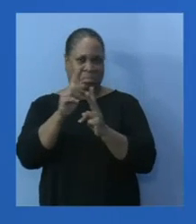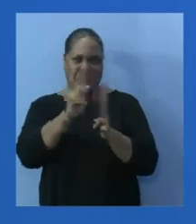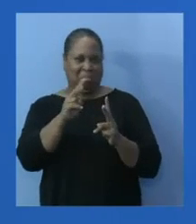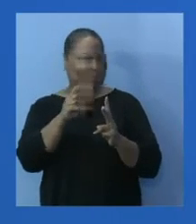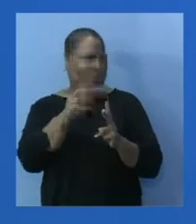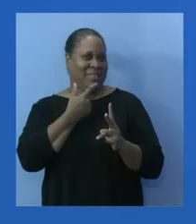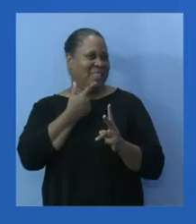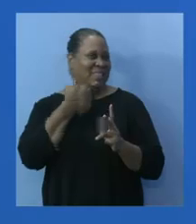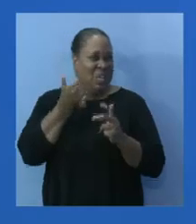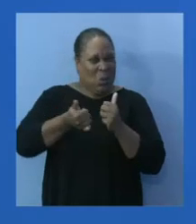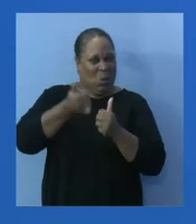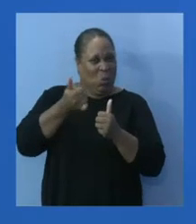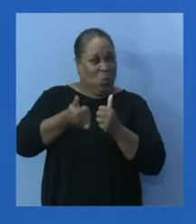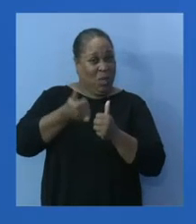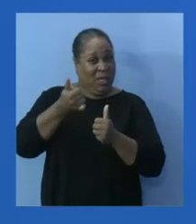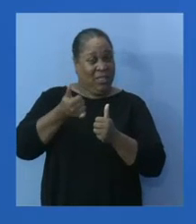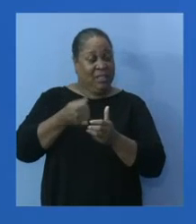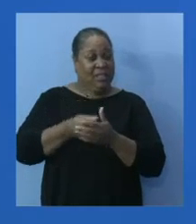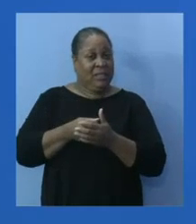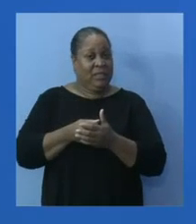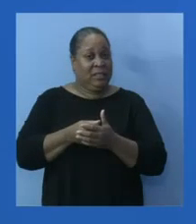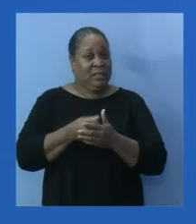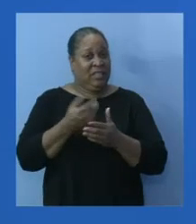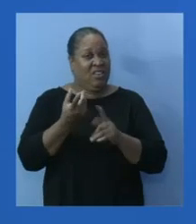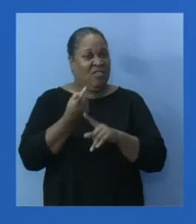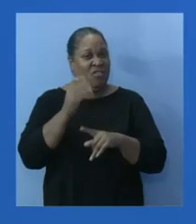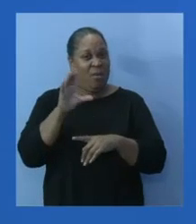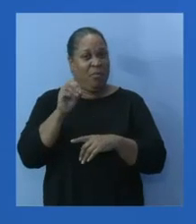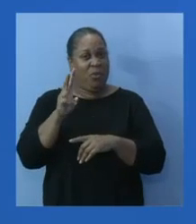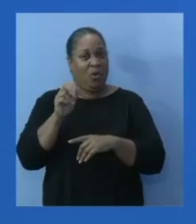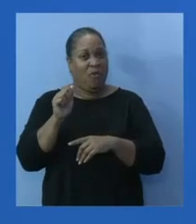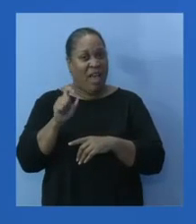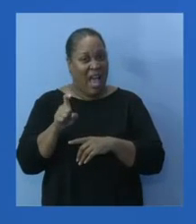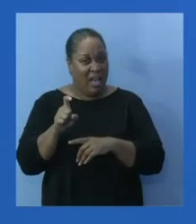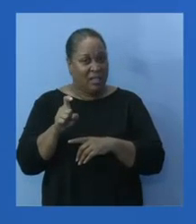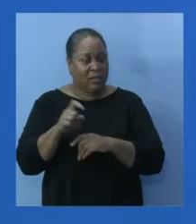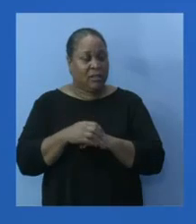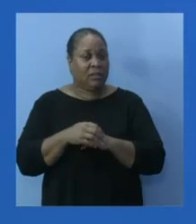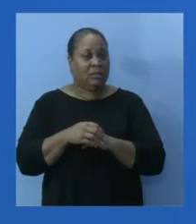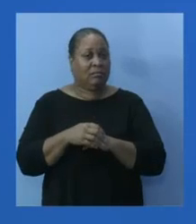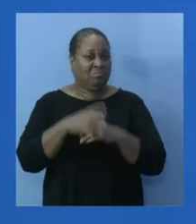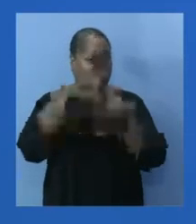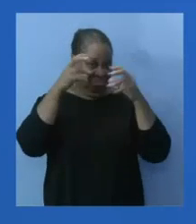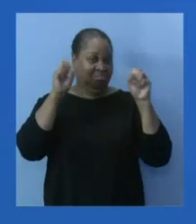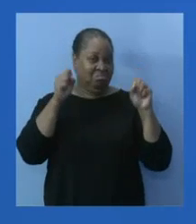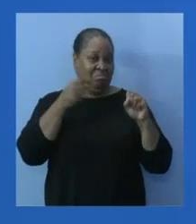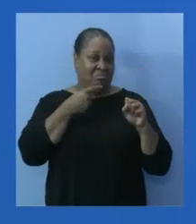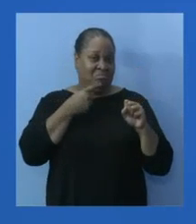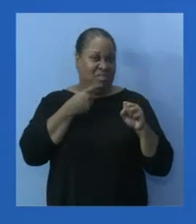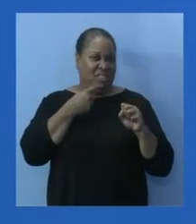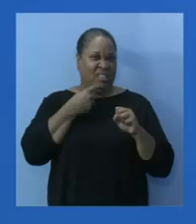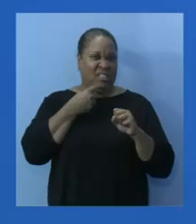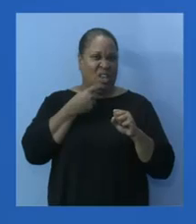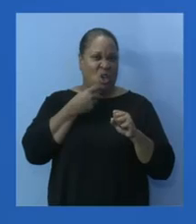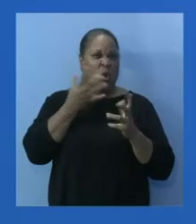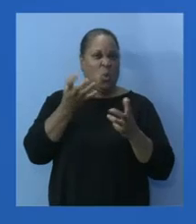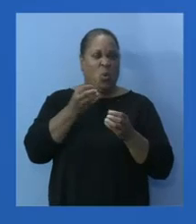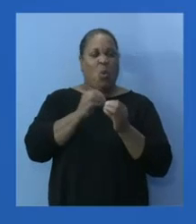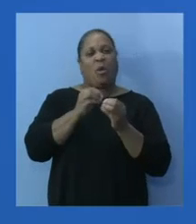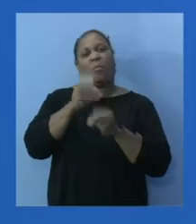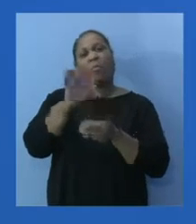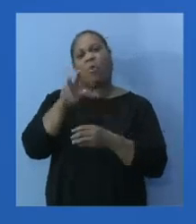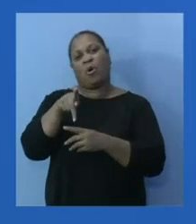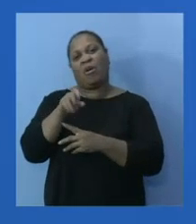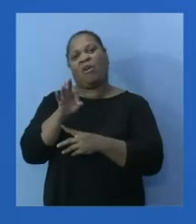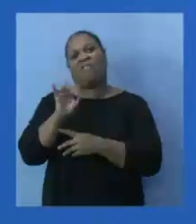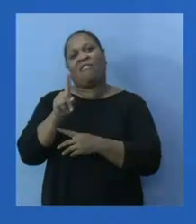certainty which one it will be from the COVAX facility. And as the Premier indicated, we'll be looking to get more of the Pfizer supply